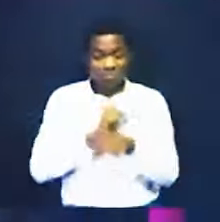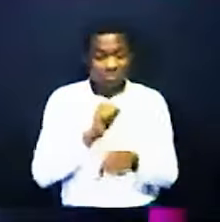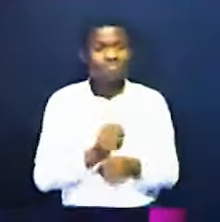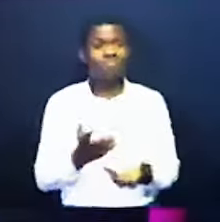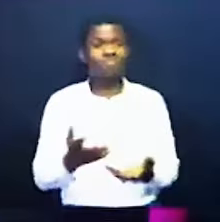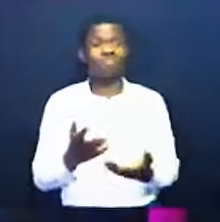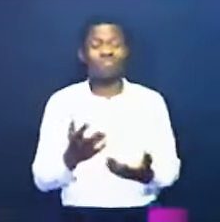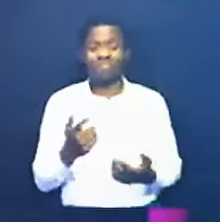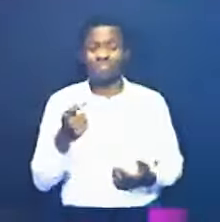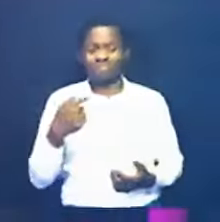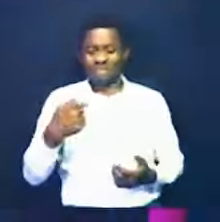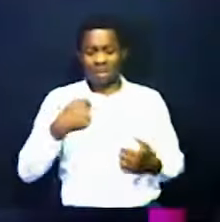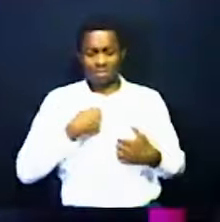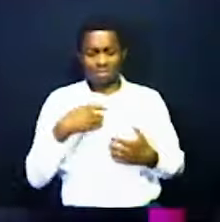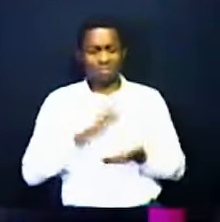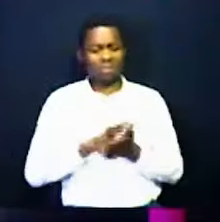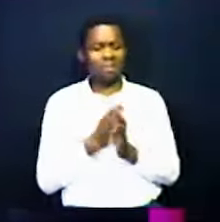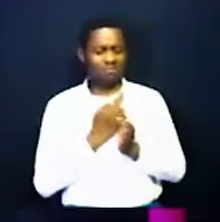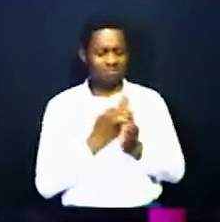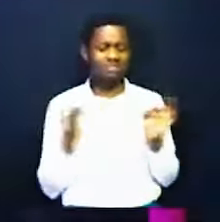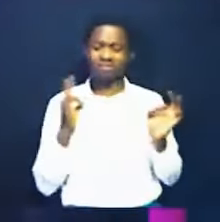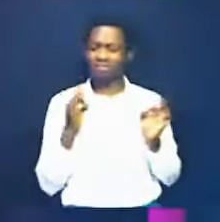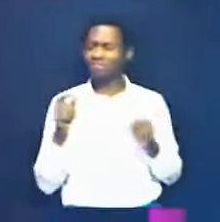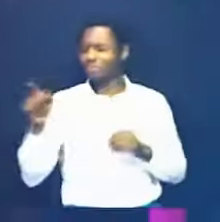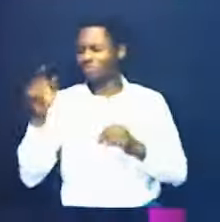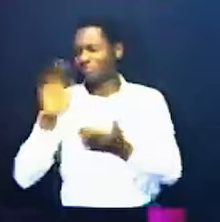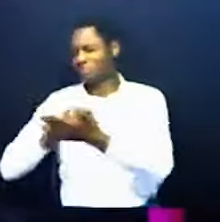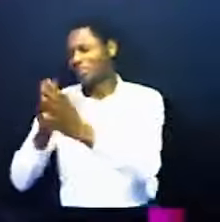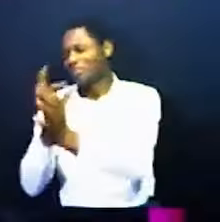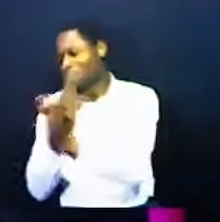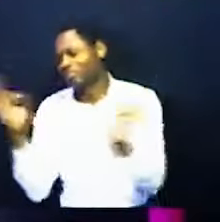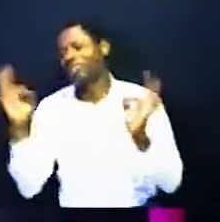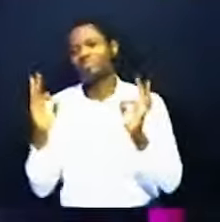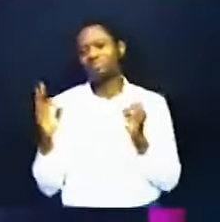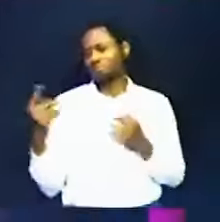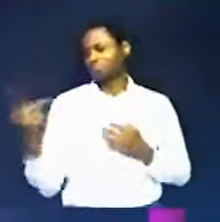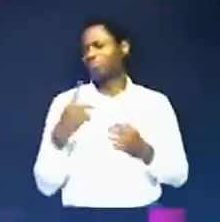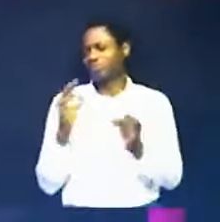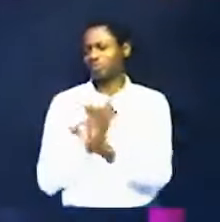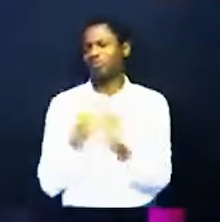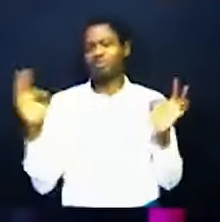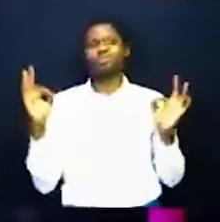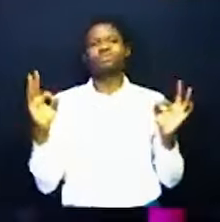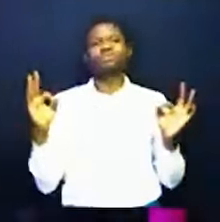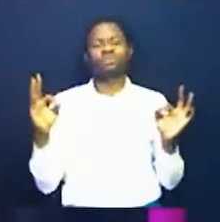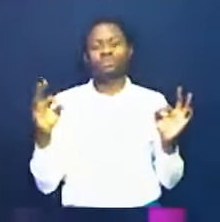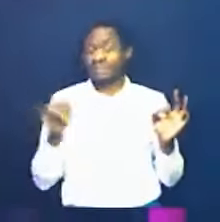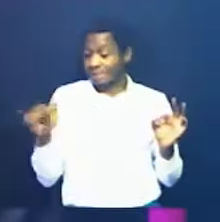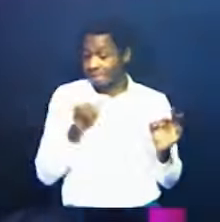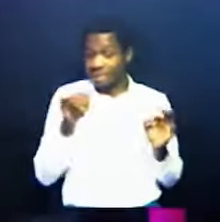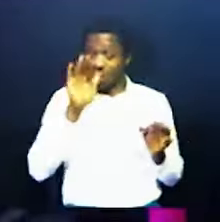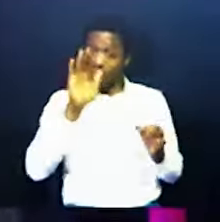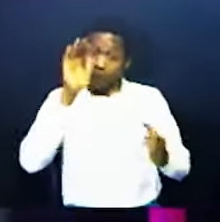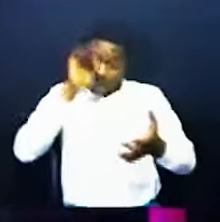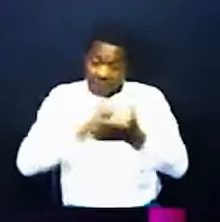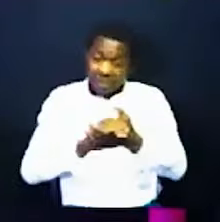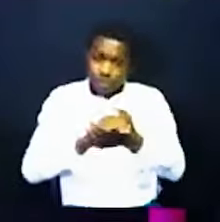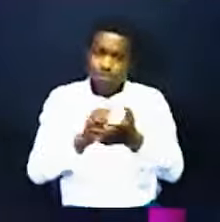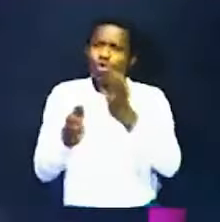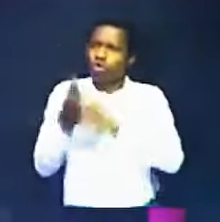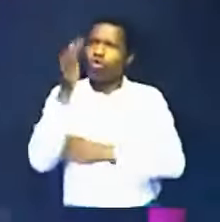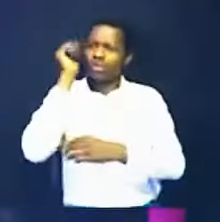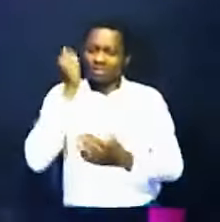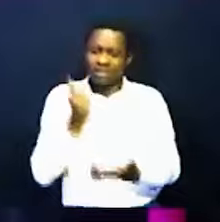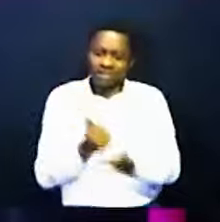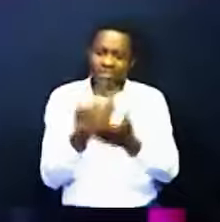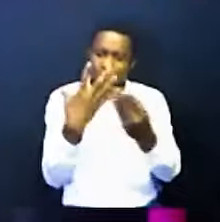I'm free. She's also free. God can fix this marriage. He can